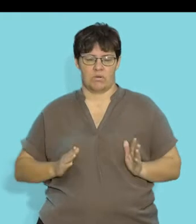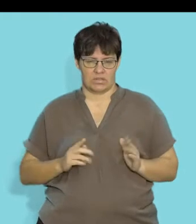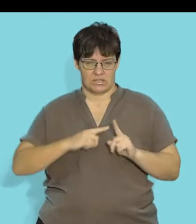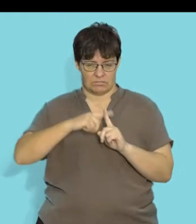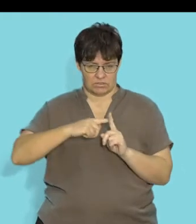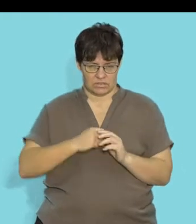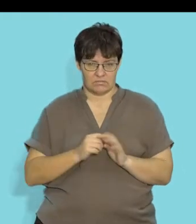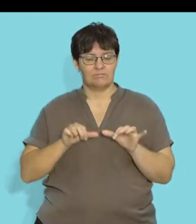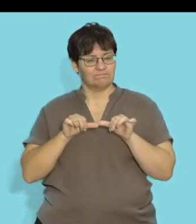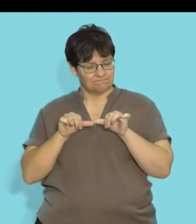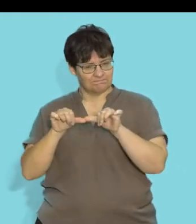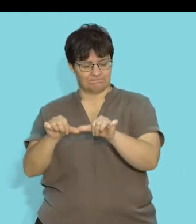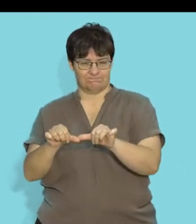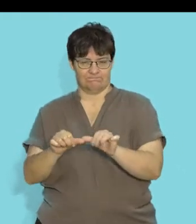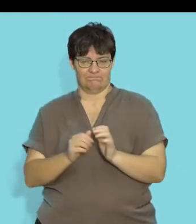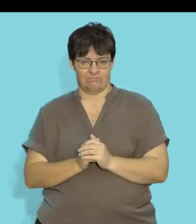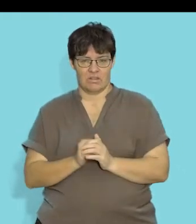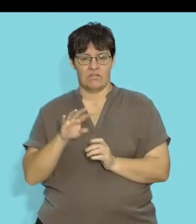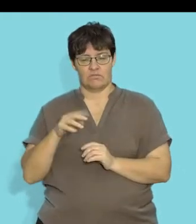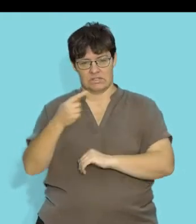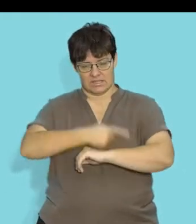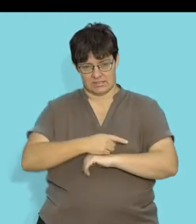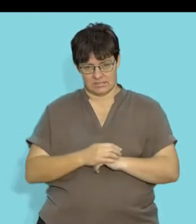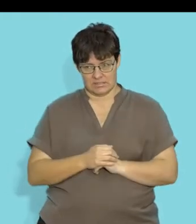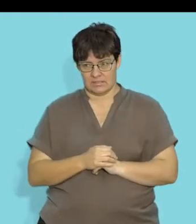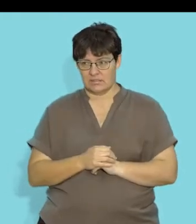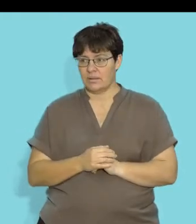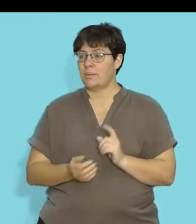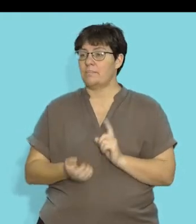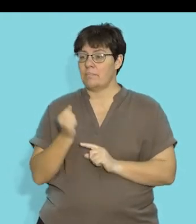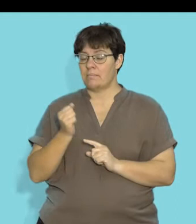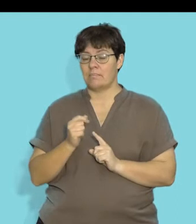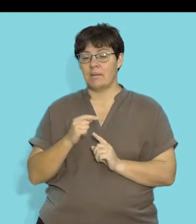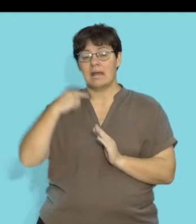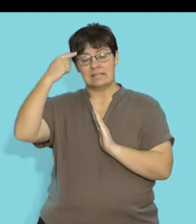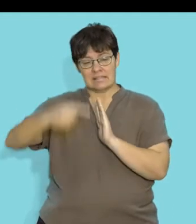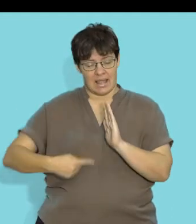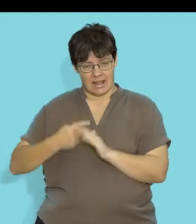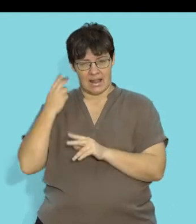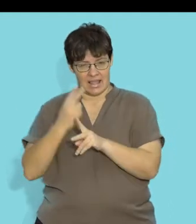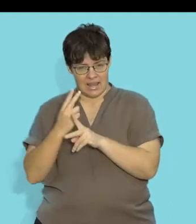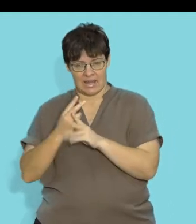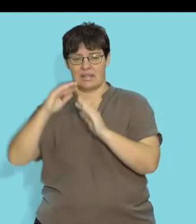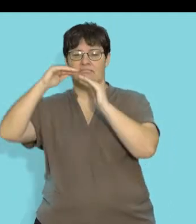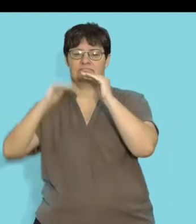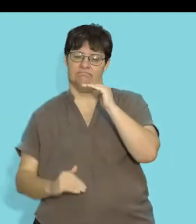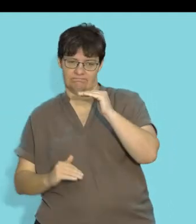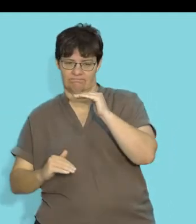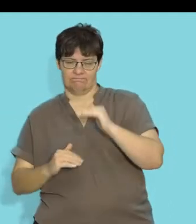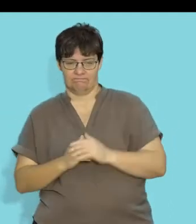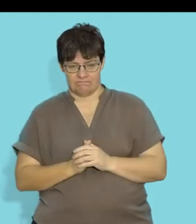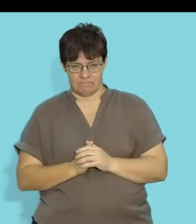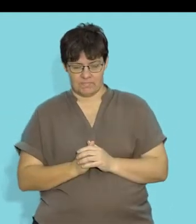body temperature, and that is maintained for the rest of that 14 days, and then you find that when the next cycle begins, the temperature